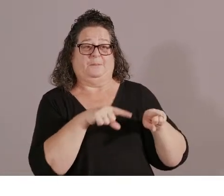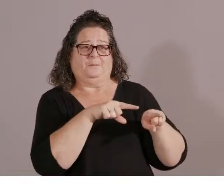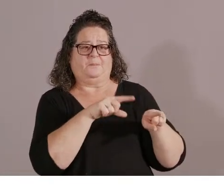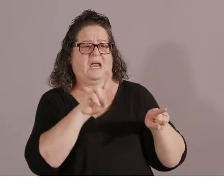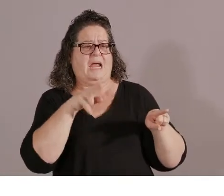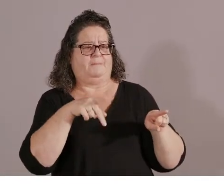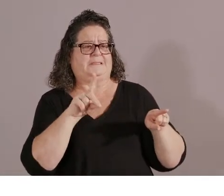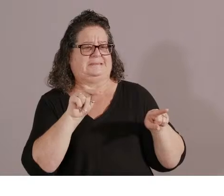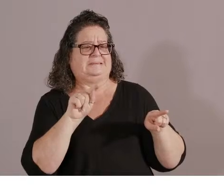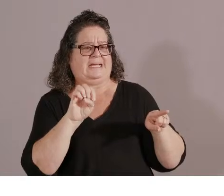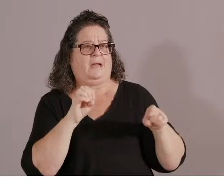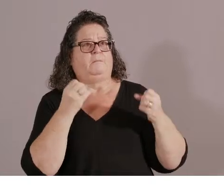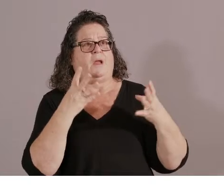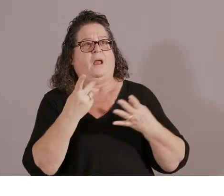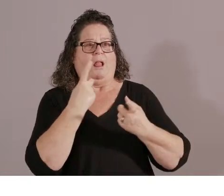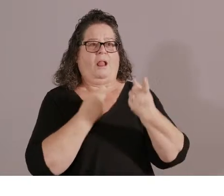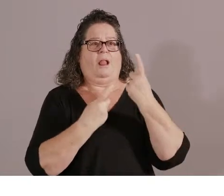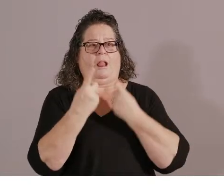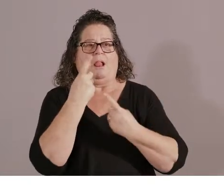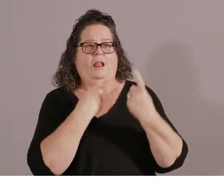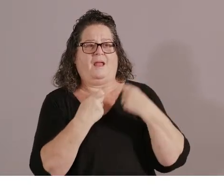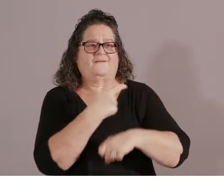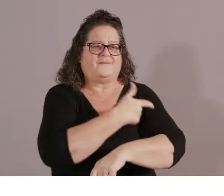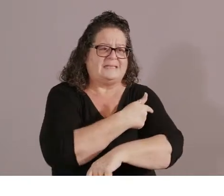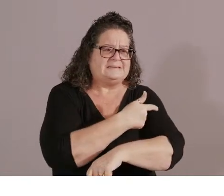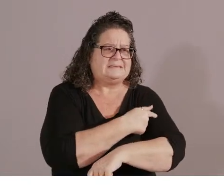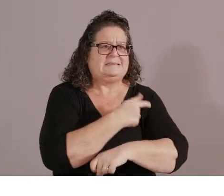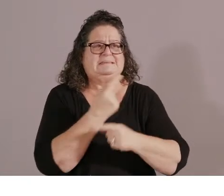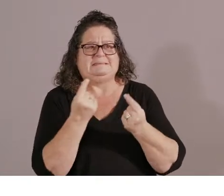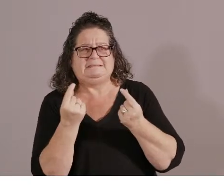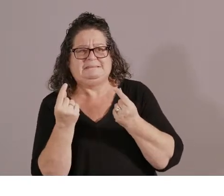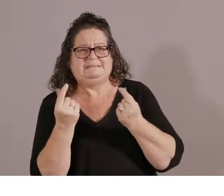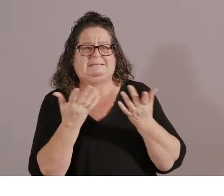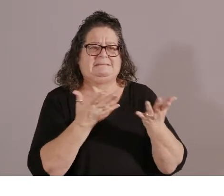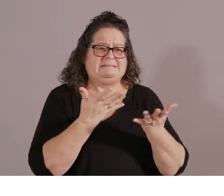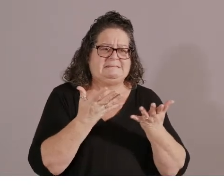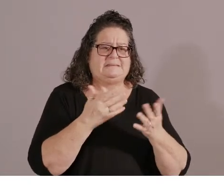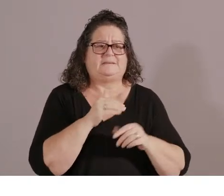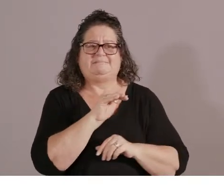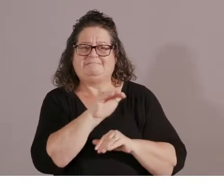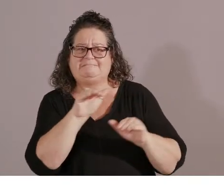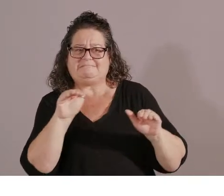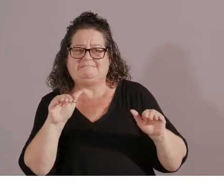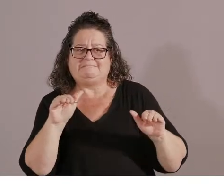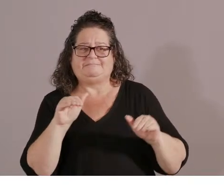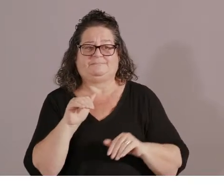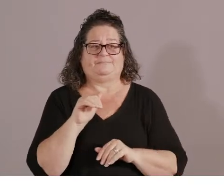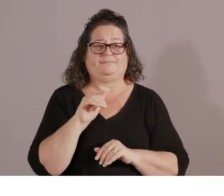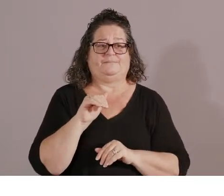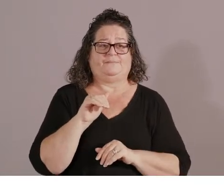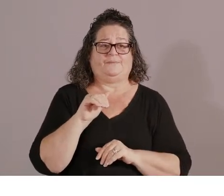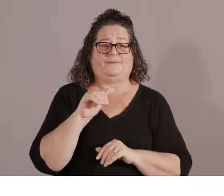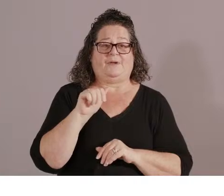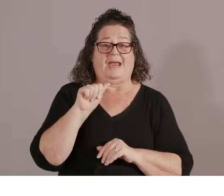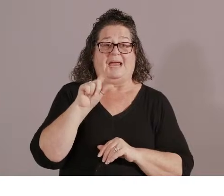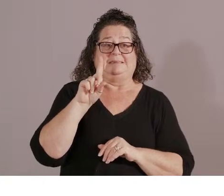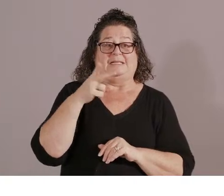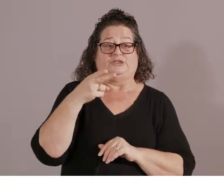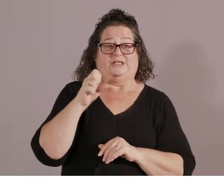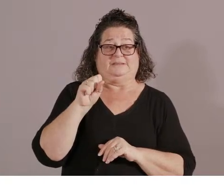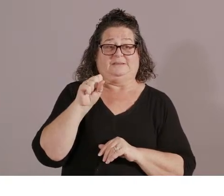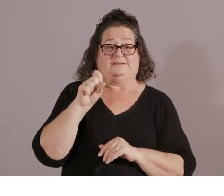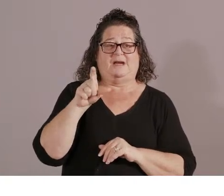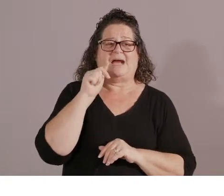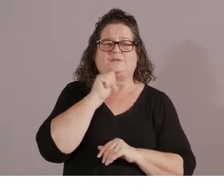questions about our vaccine management system. So just to remind everybody, this ADHS worked with Google and MTX to develop